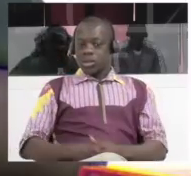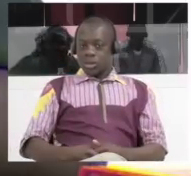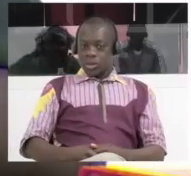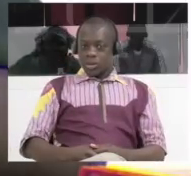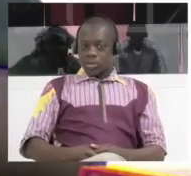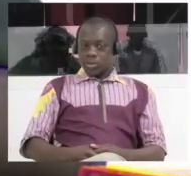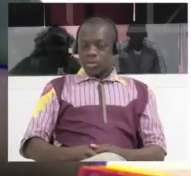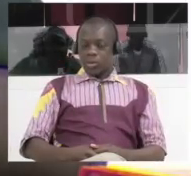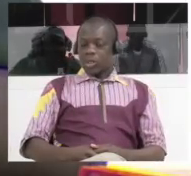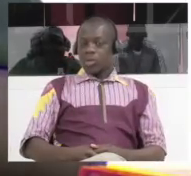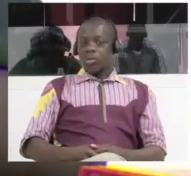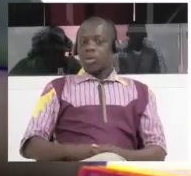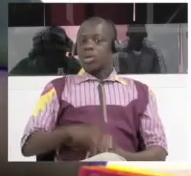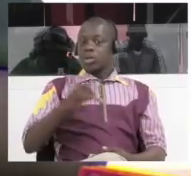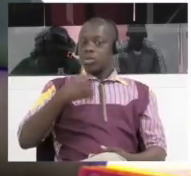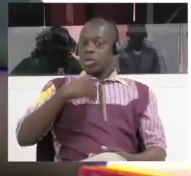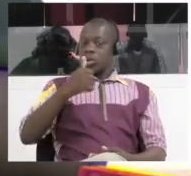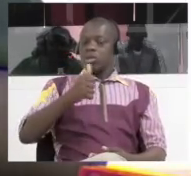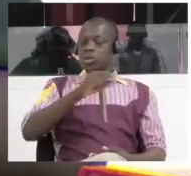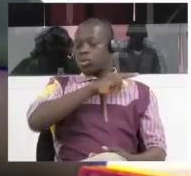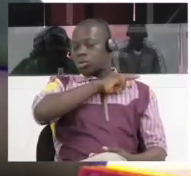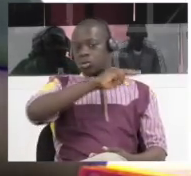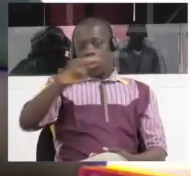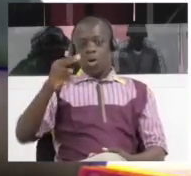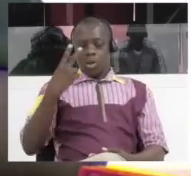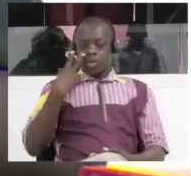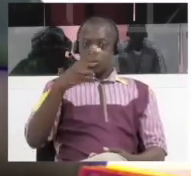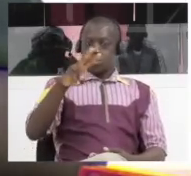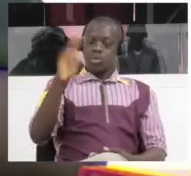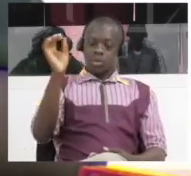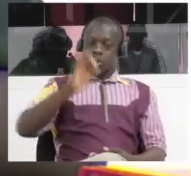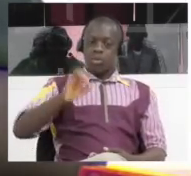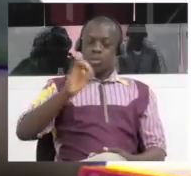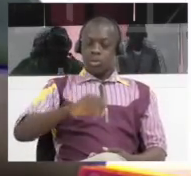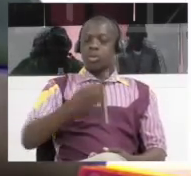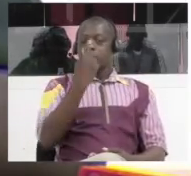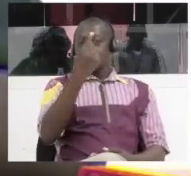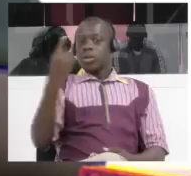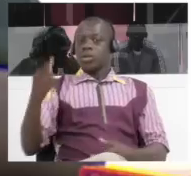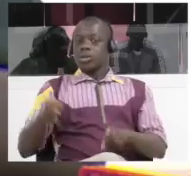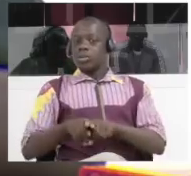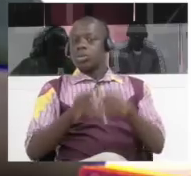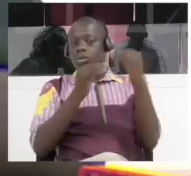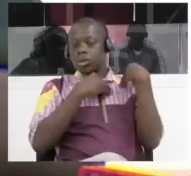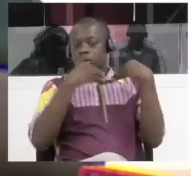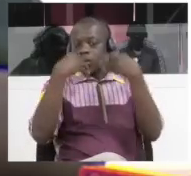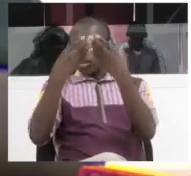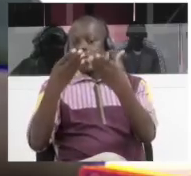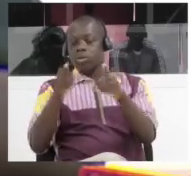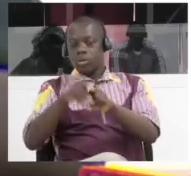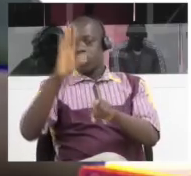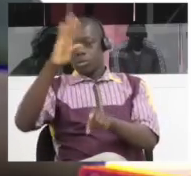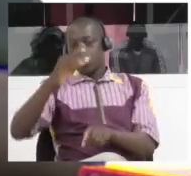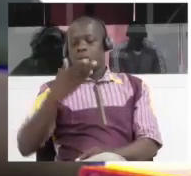Quite honest, no. There was no visible resistance, because each of them, the role you were assigned to do, you were doing it.